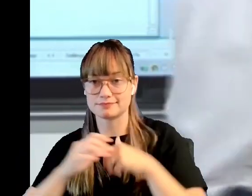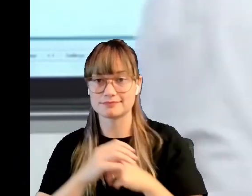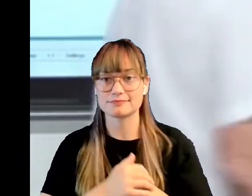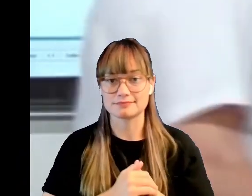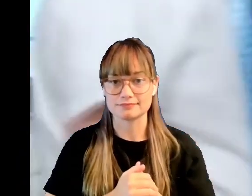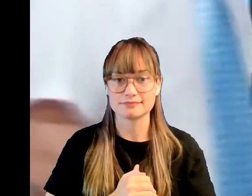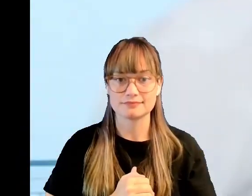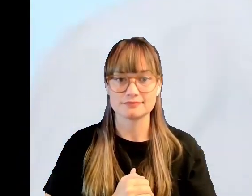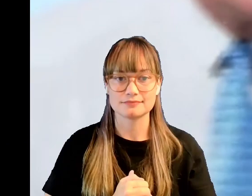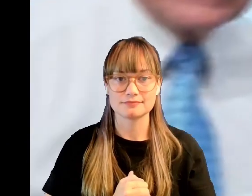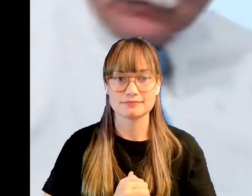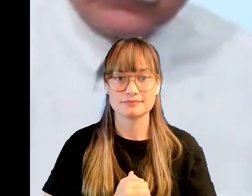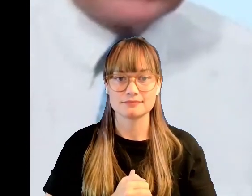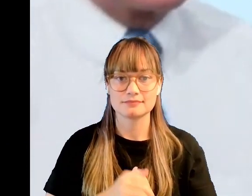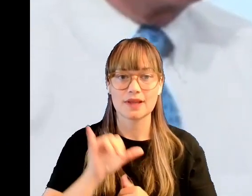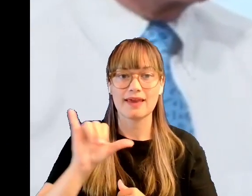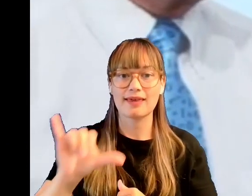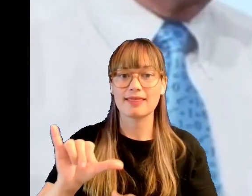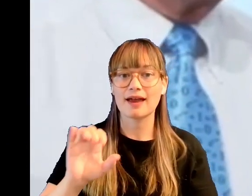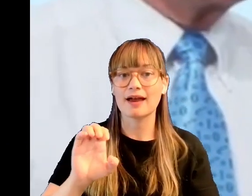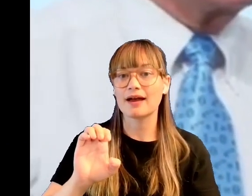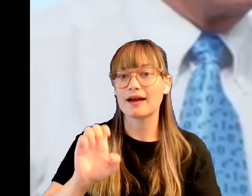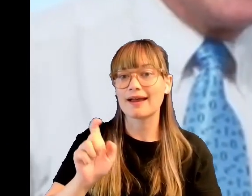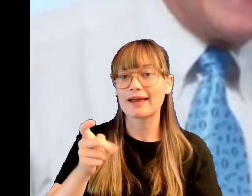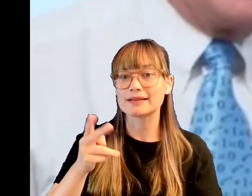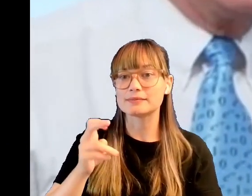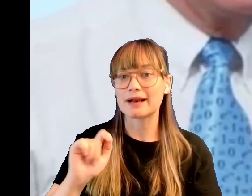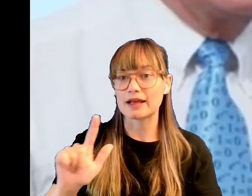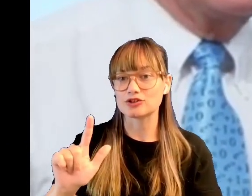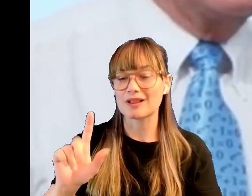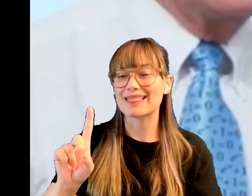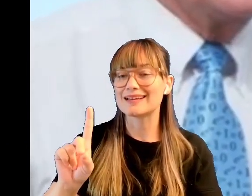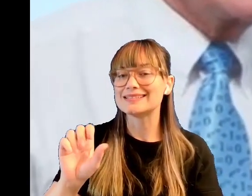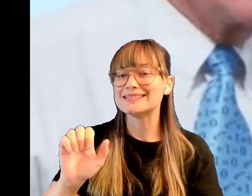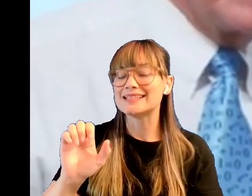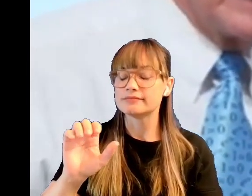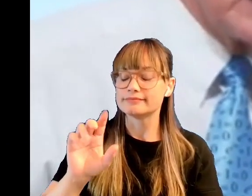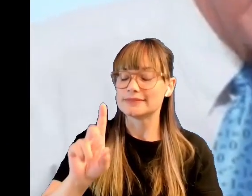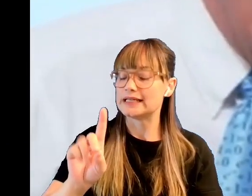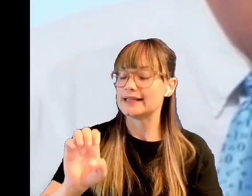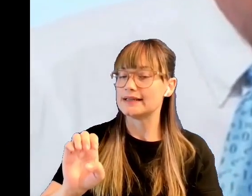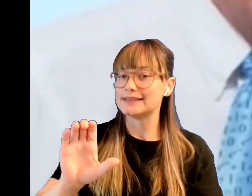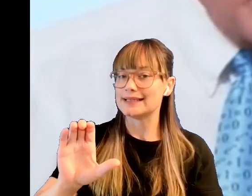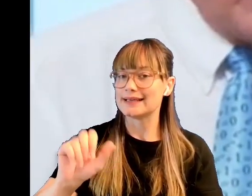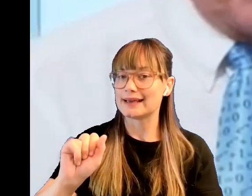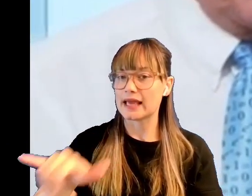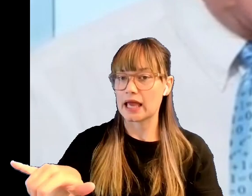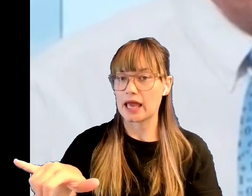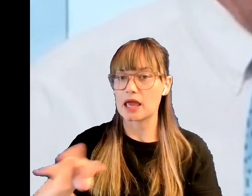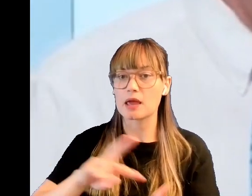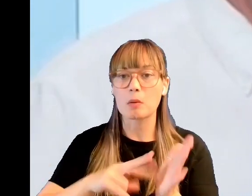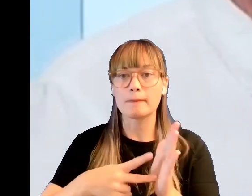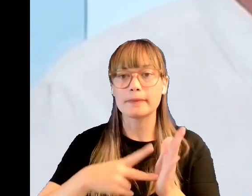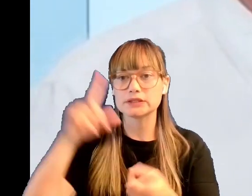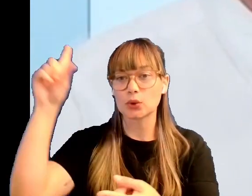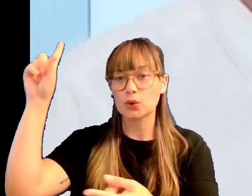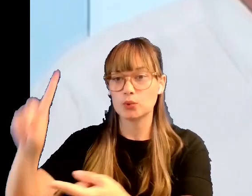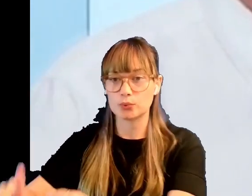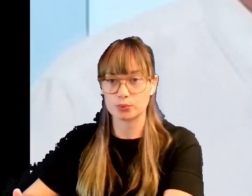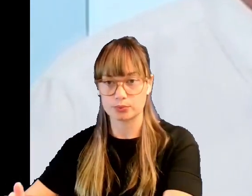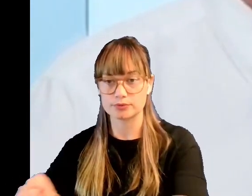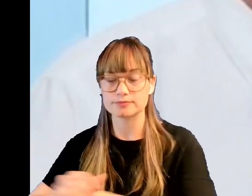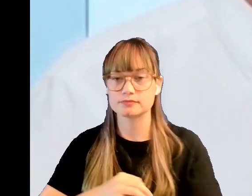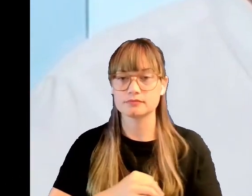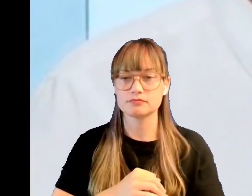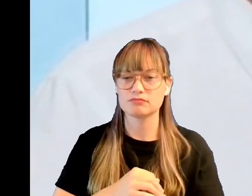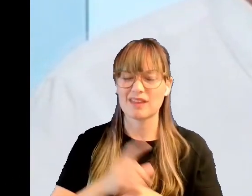this time is what we call exponential decay. Something is dying off exponentially.